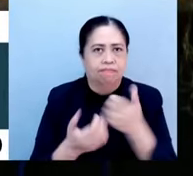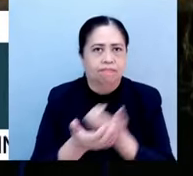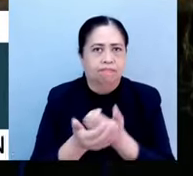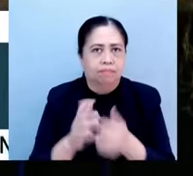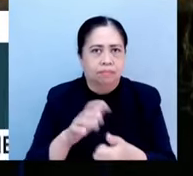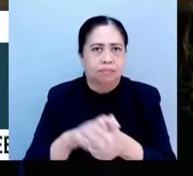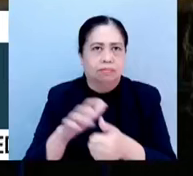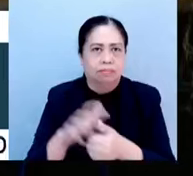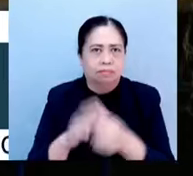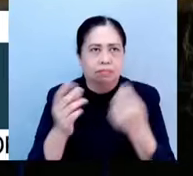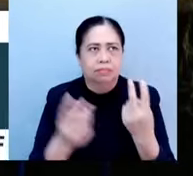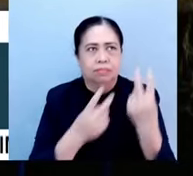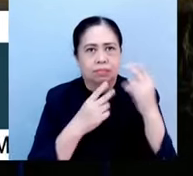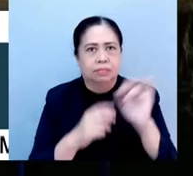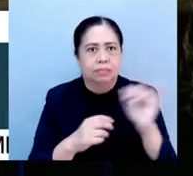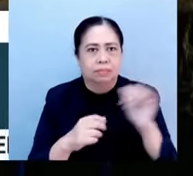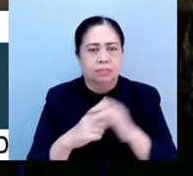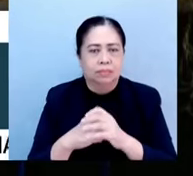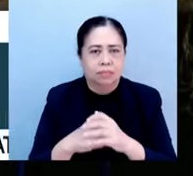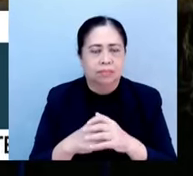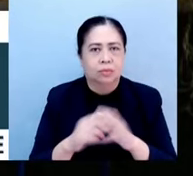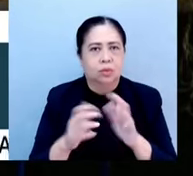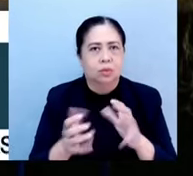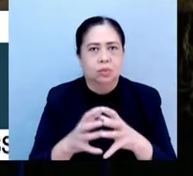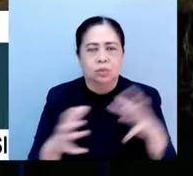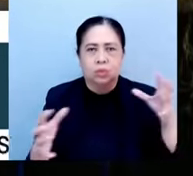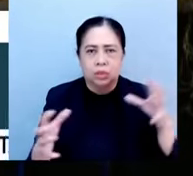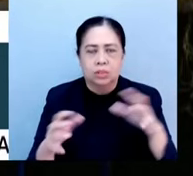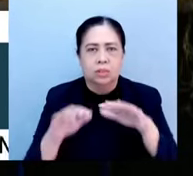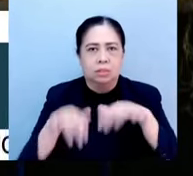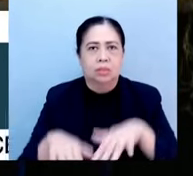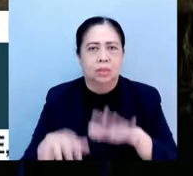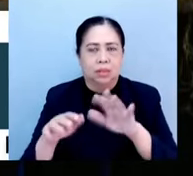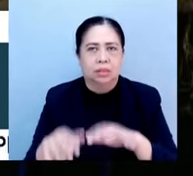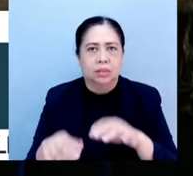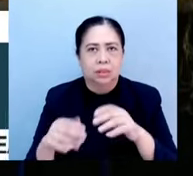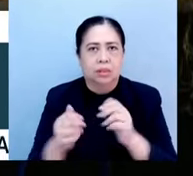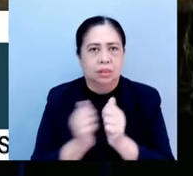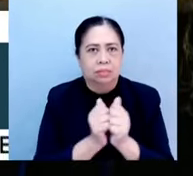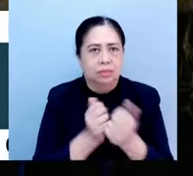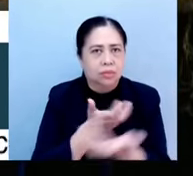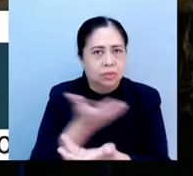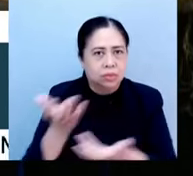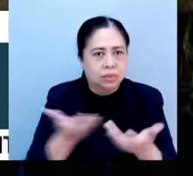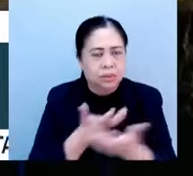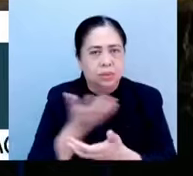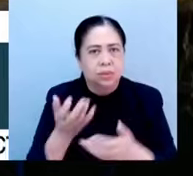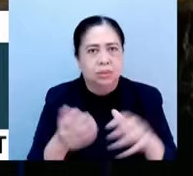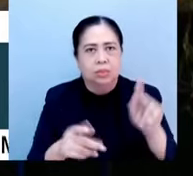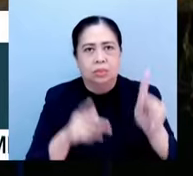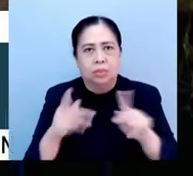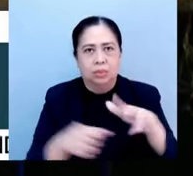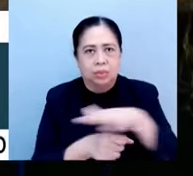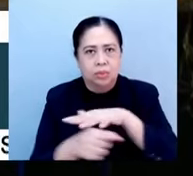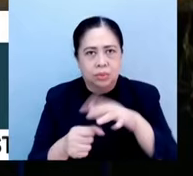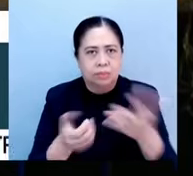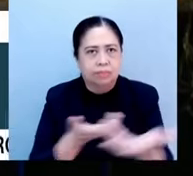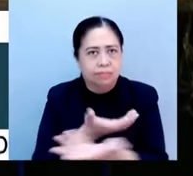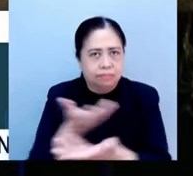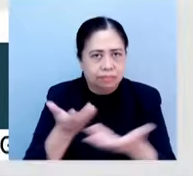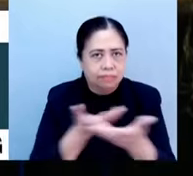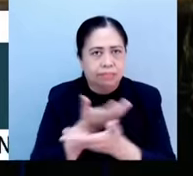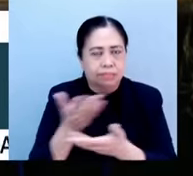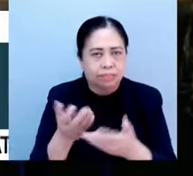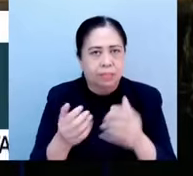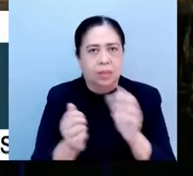reminiscent of the pulsating maritime trade that historically connected the peoples of the region with each other and with